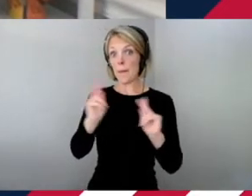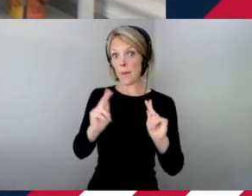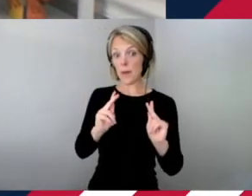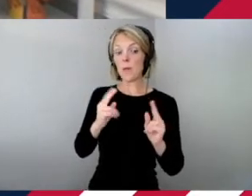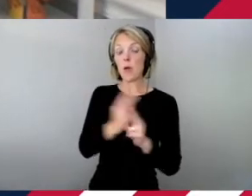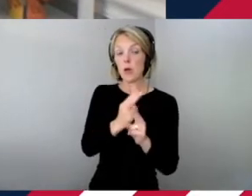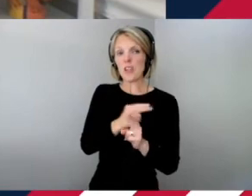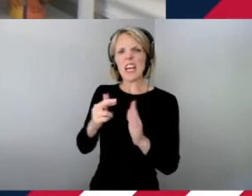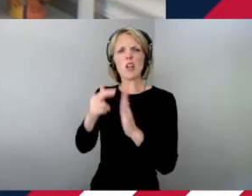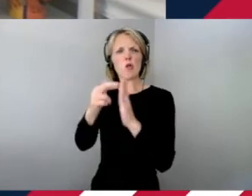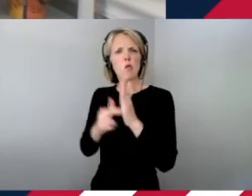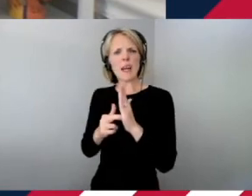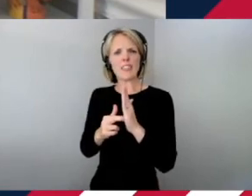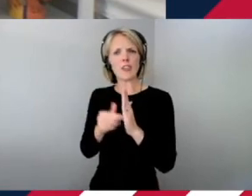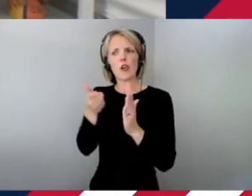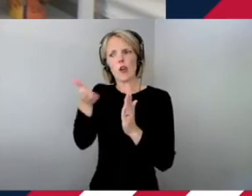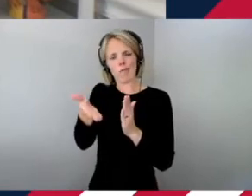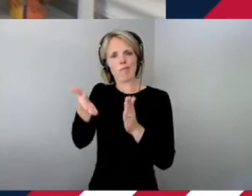register their presence.